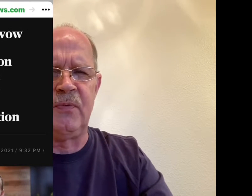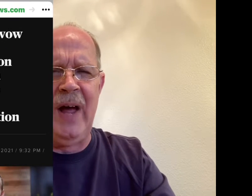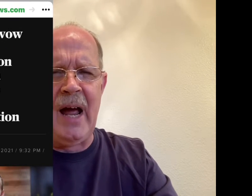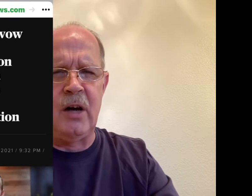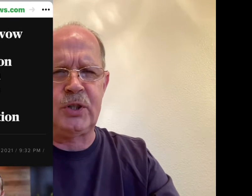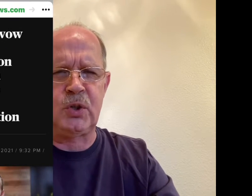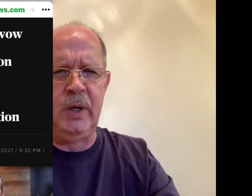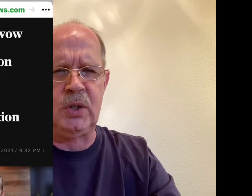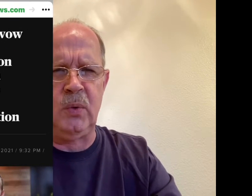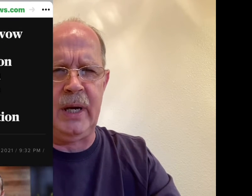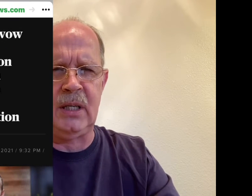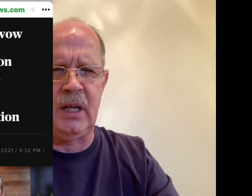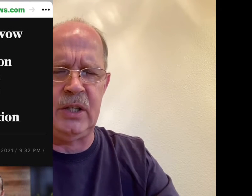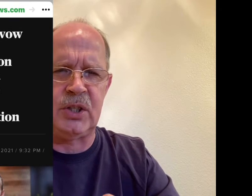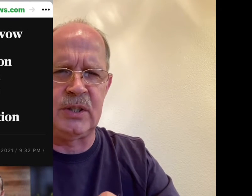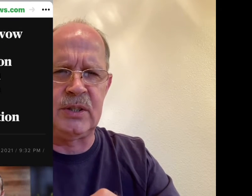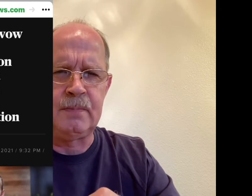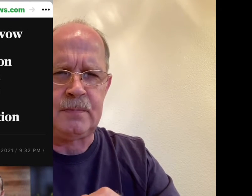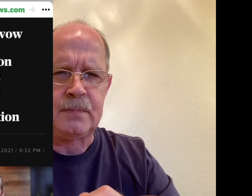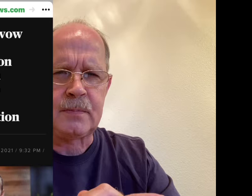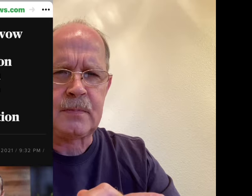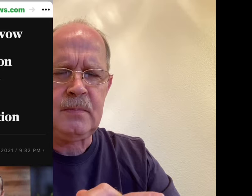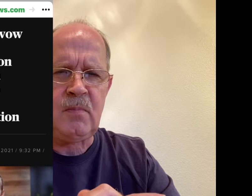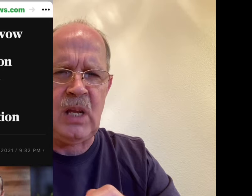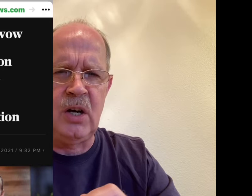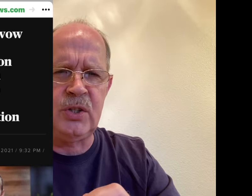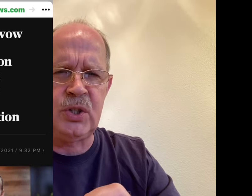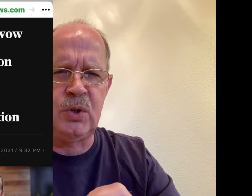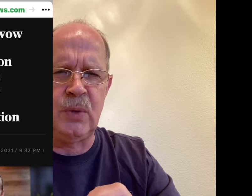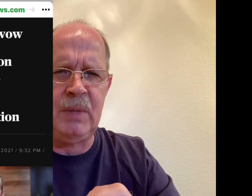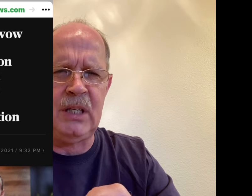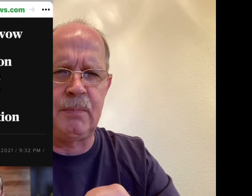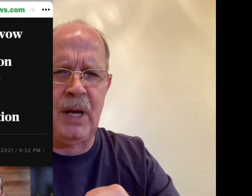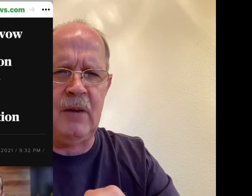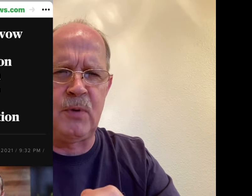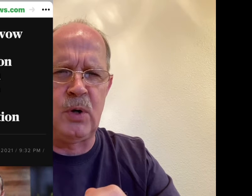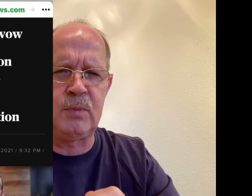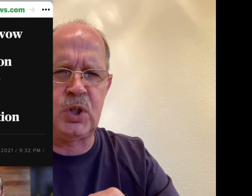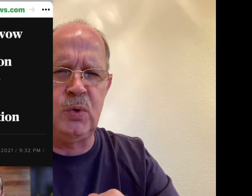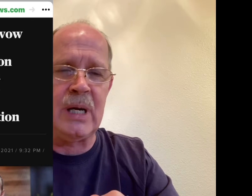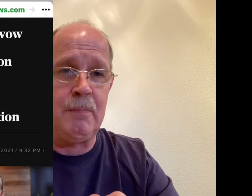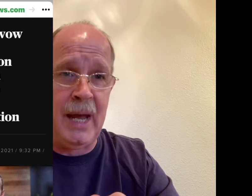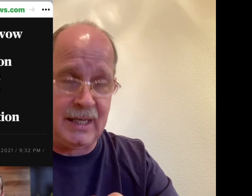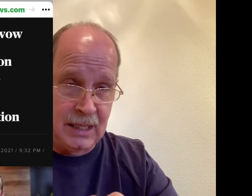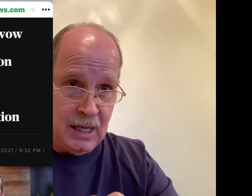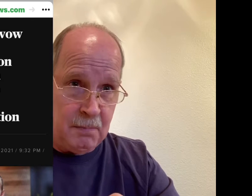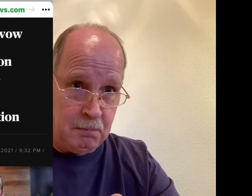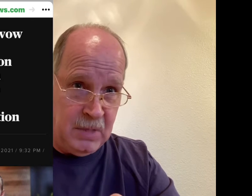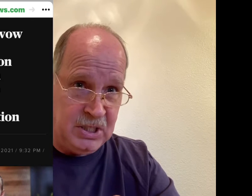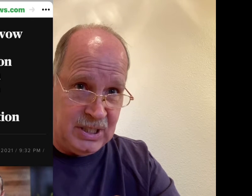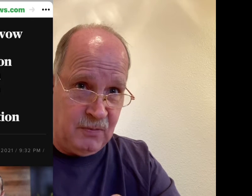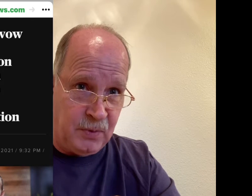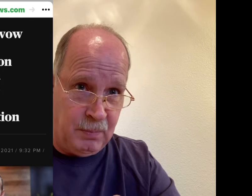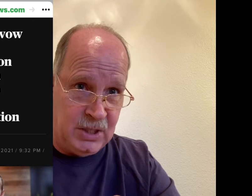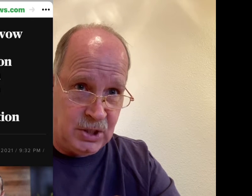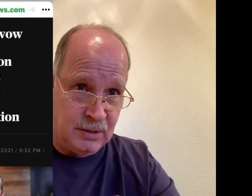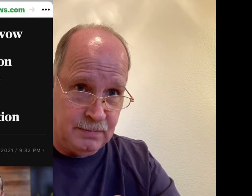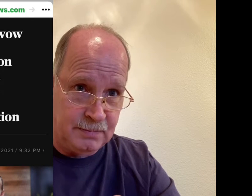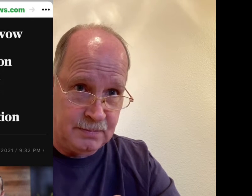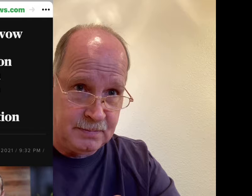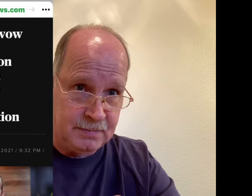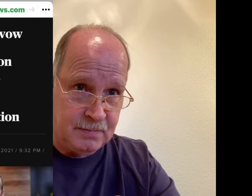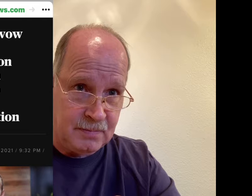Lawmakers vow stricter regulations on social media platforms to combat